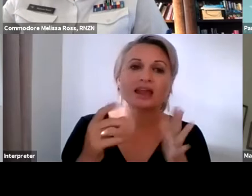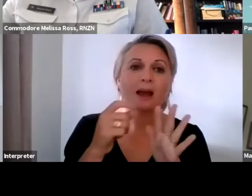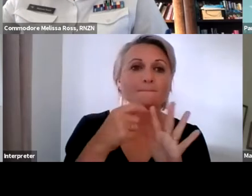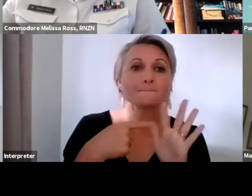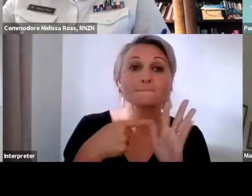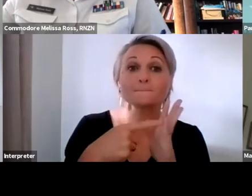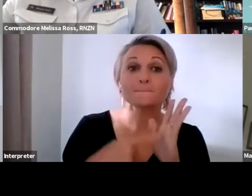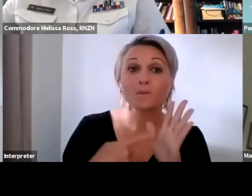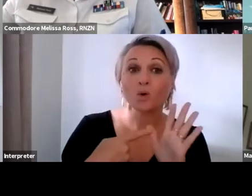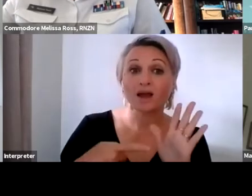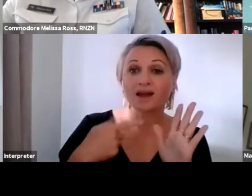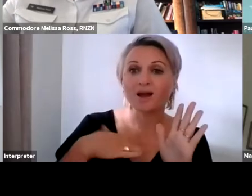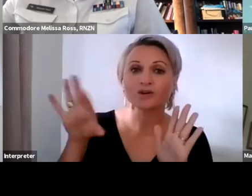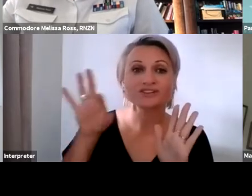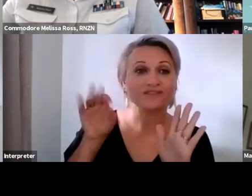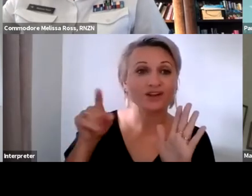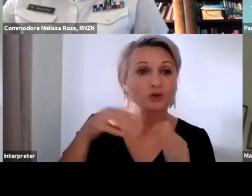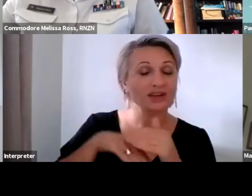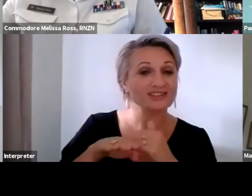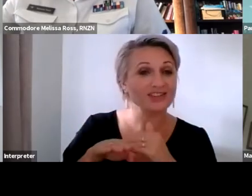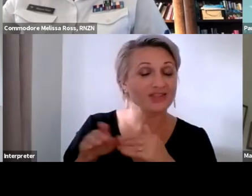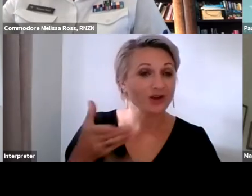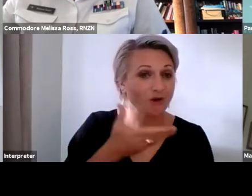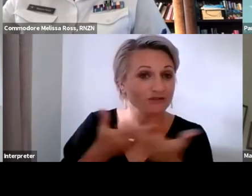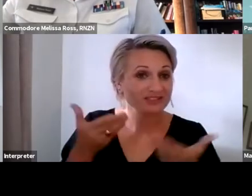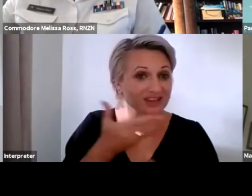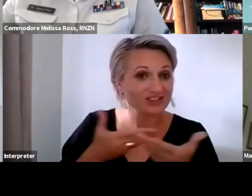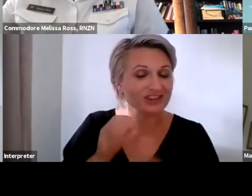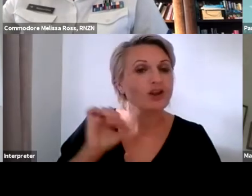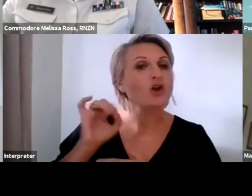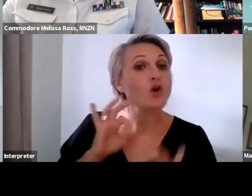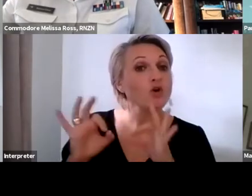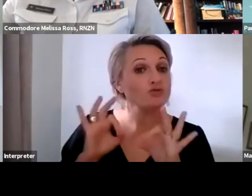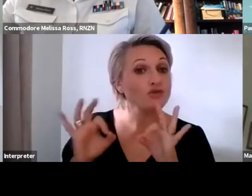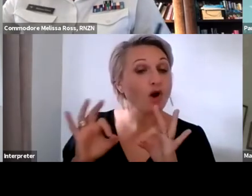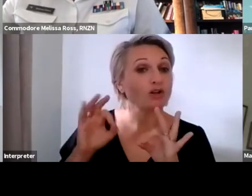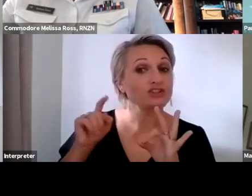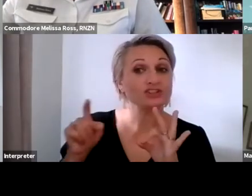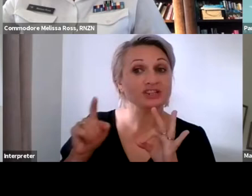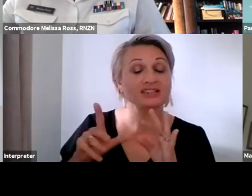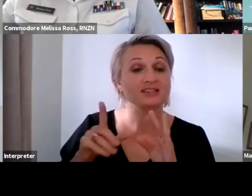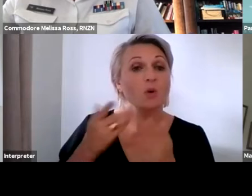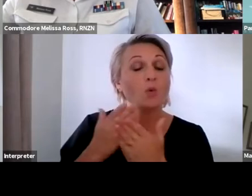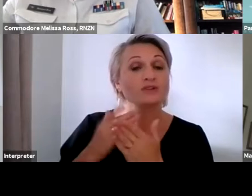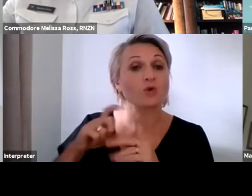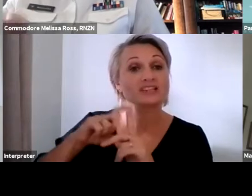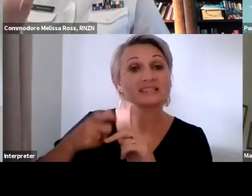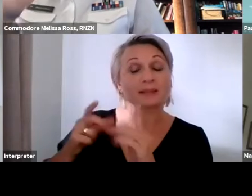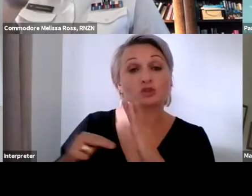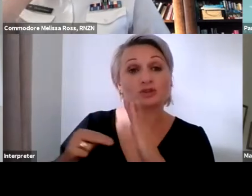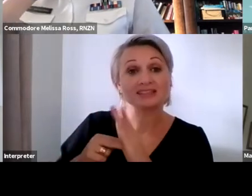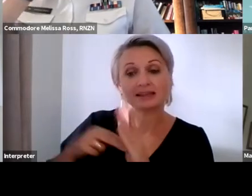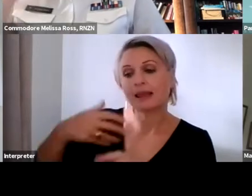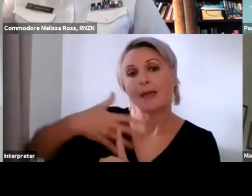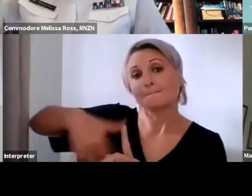the Disability Commissioner for New Zealand, a lawyer, a background in law, and also in